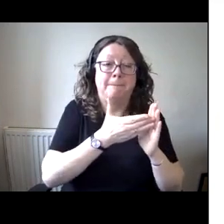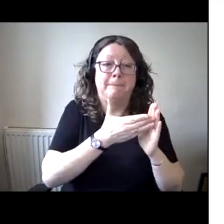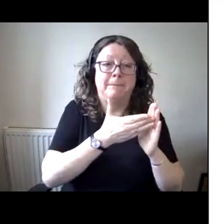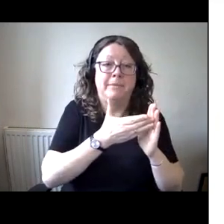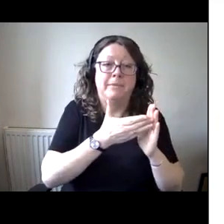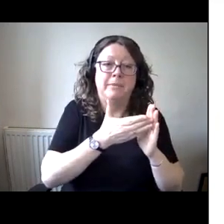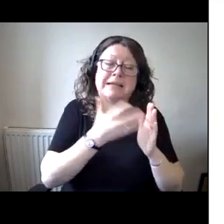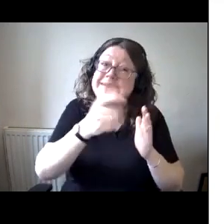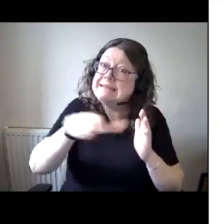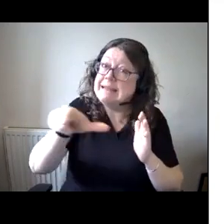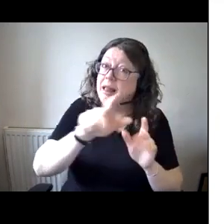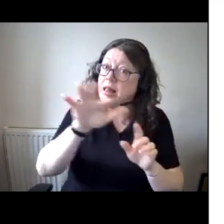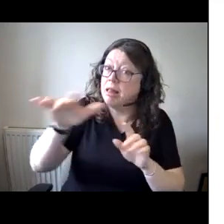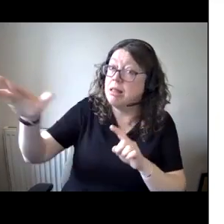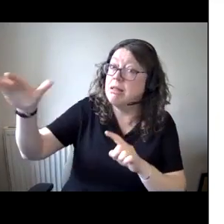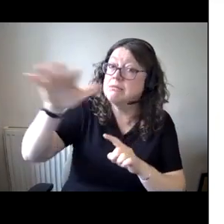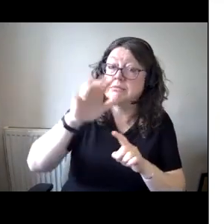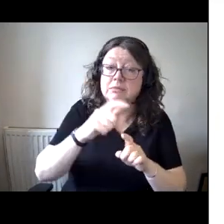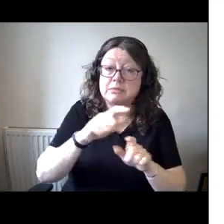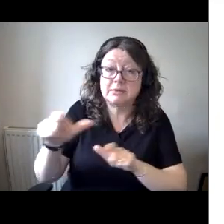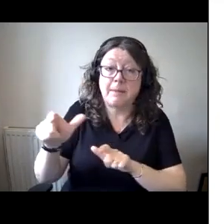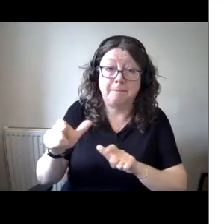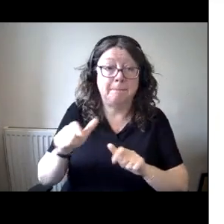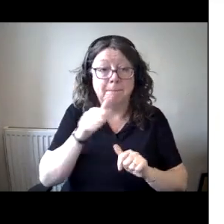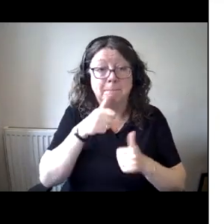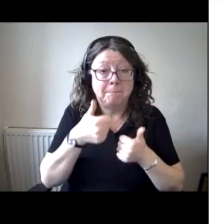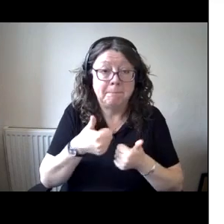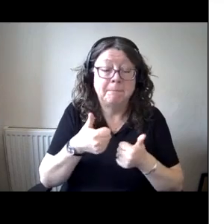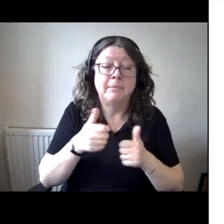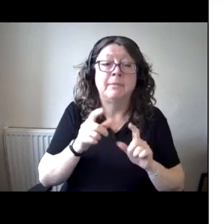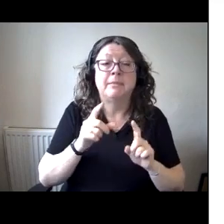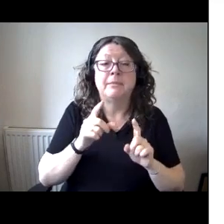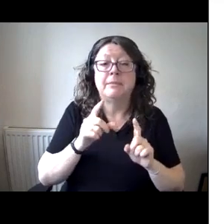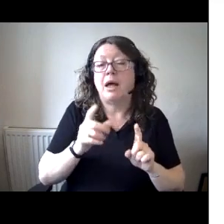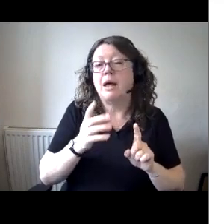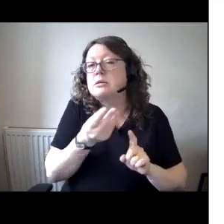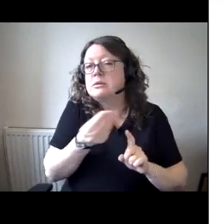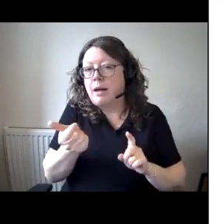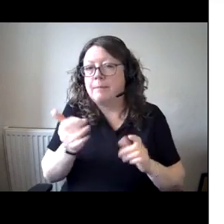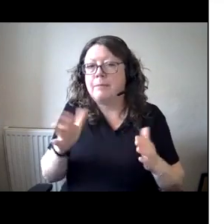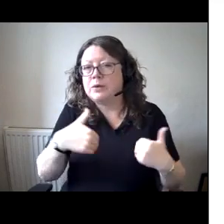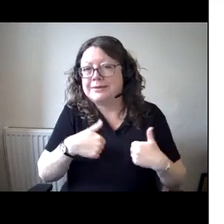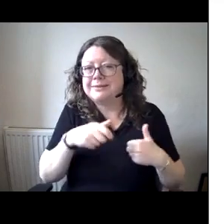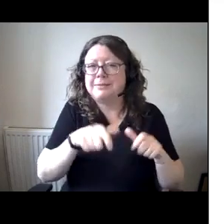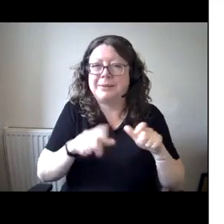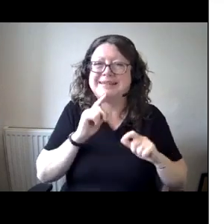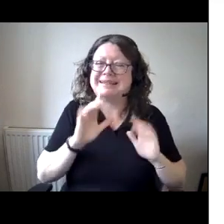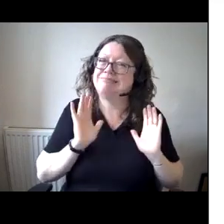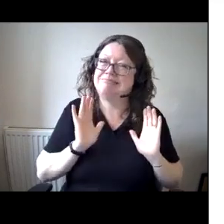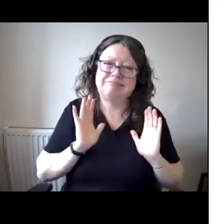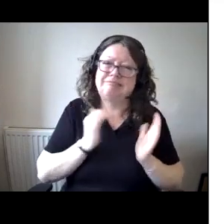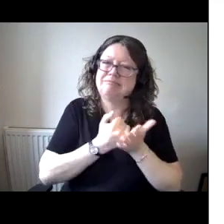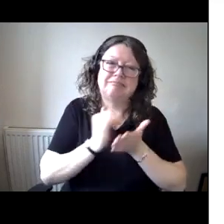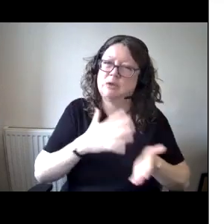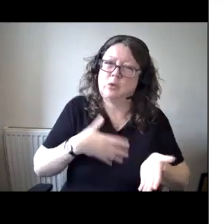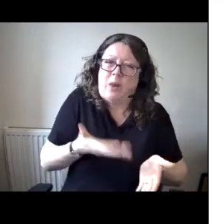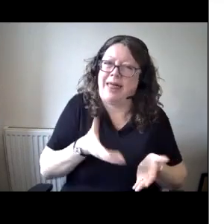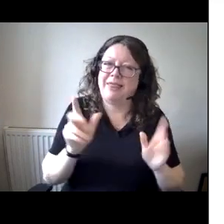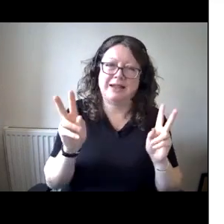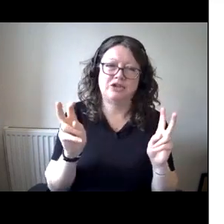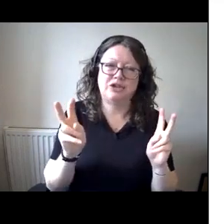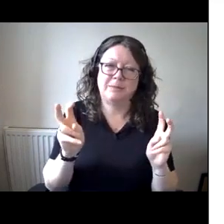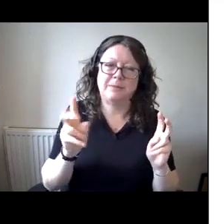use. But where some autistic voices have said it's problematic is when we're thinking